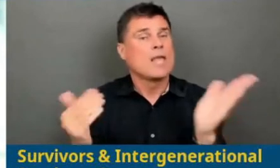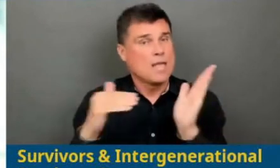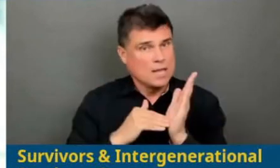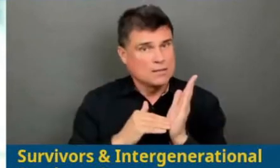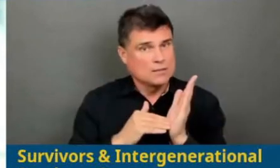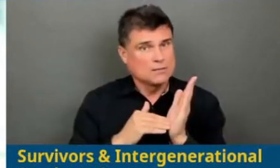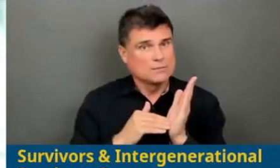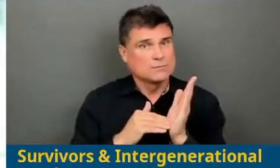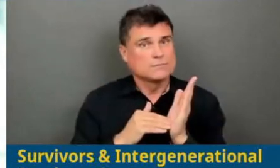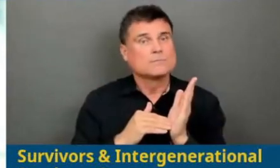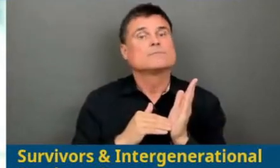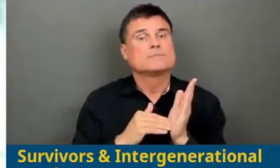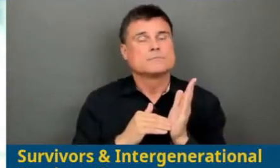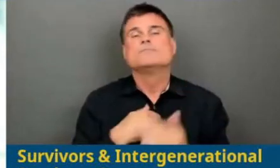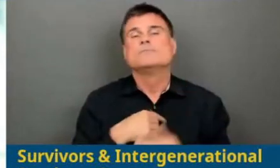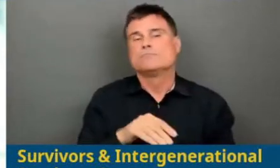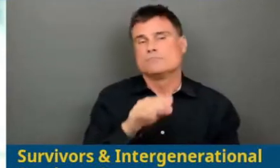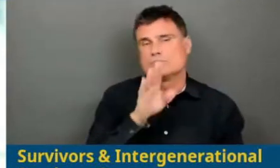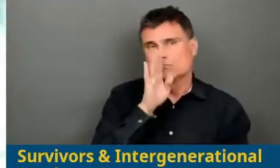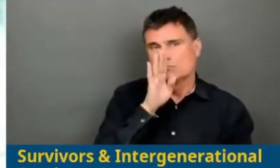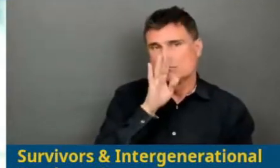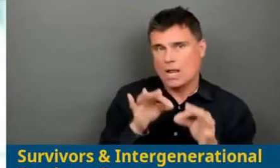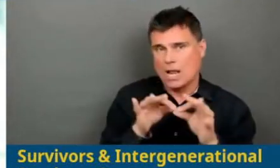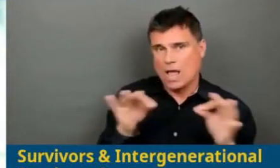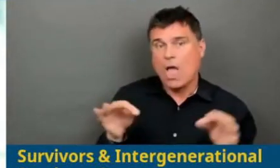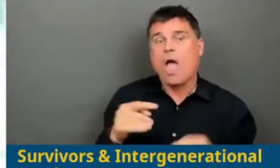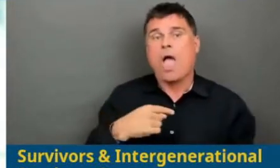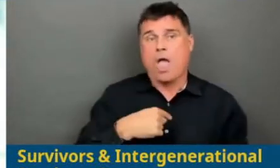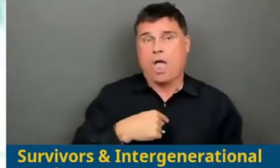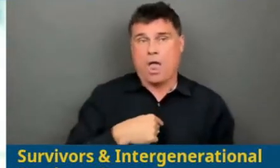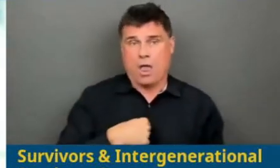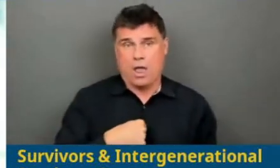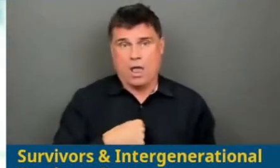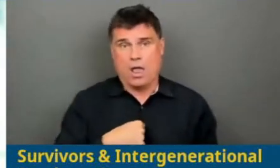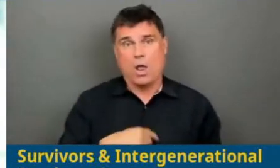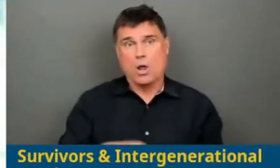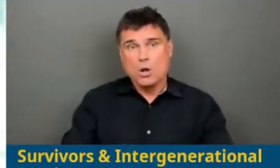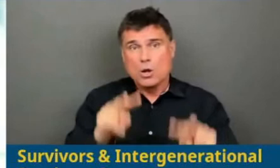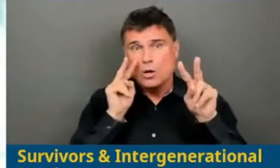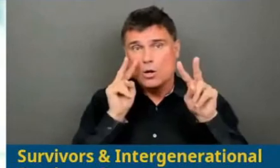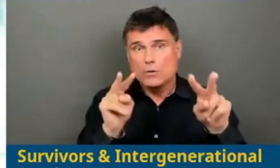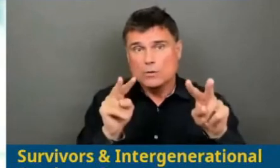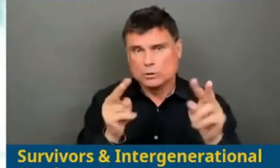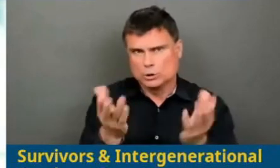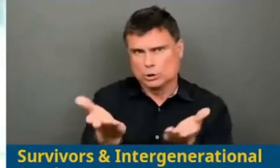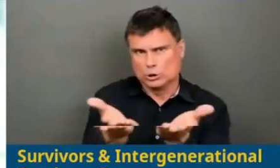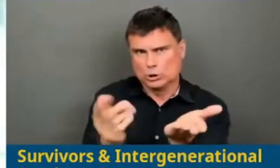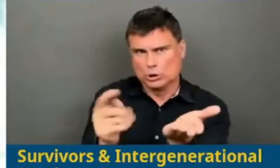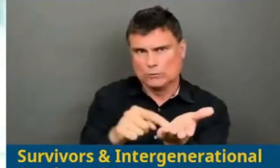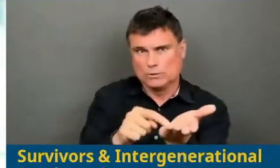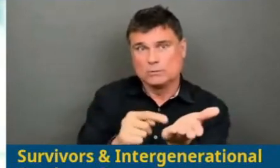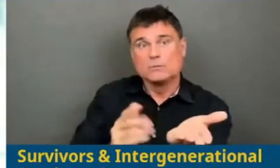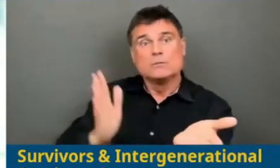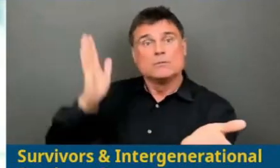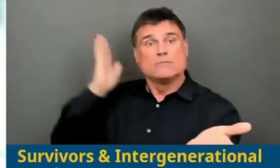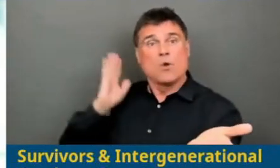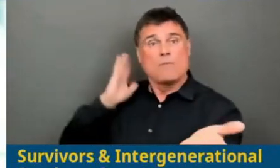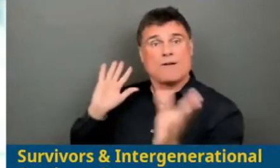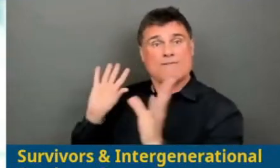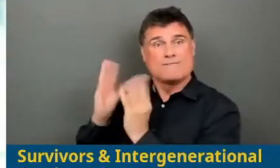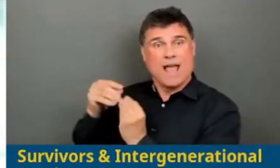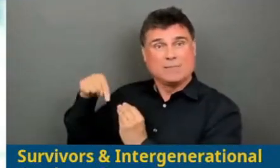kukshejam, and I look forward to being of service to the former students, to the families, to our